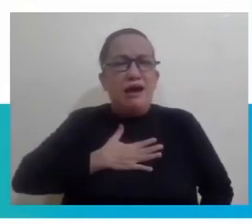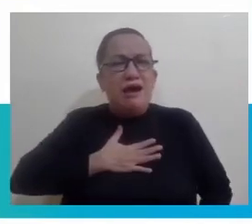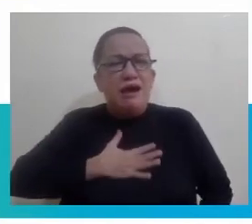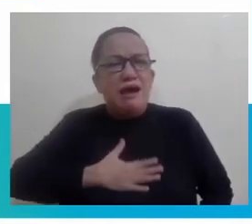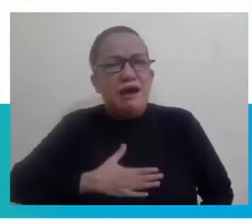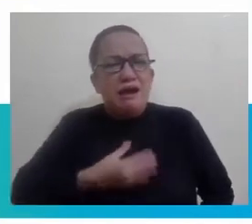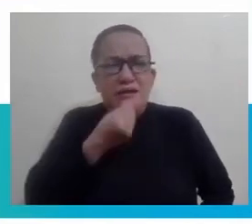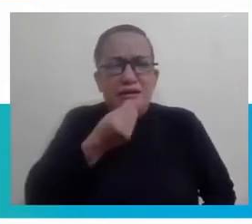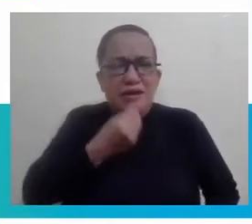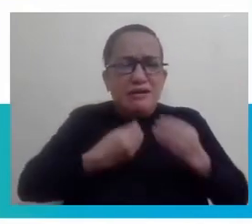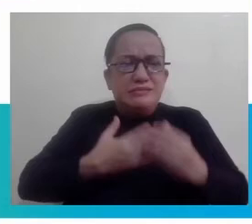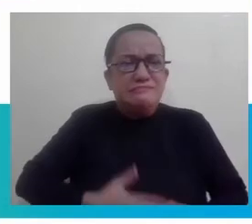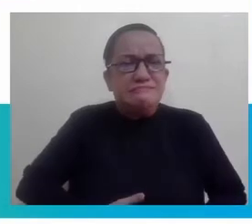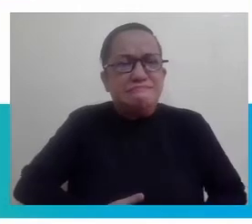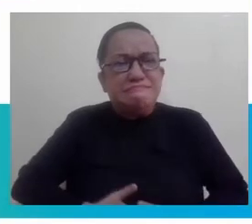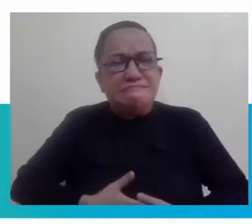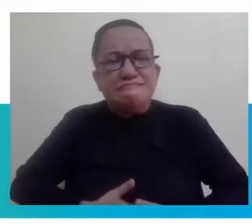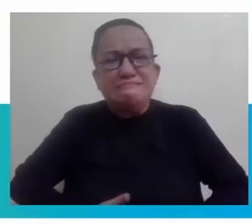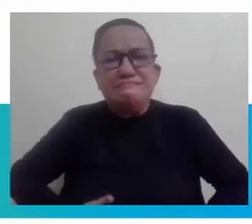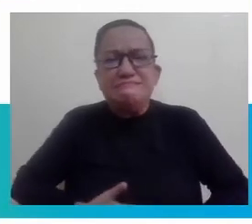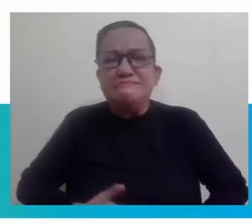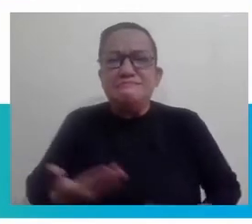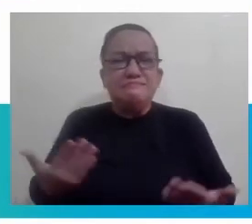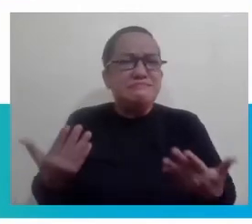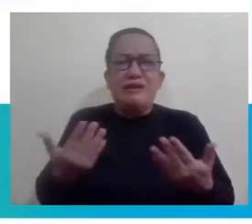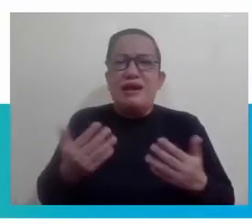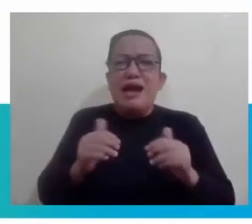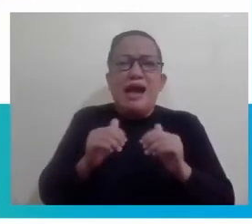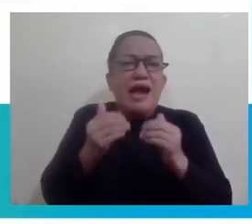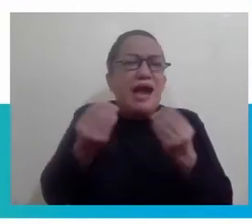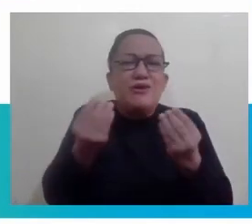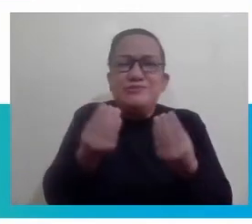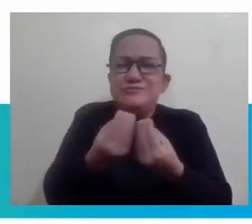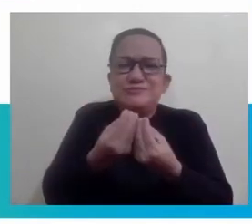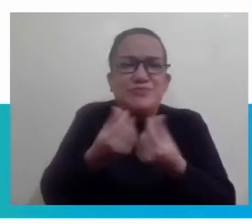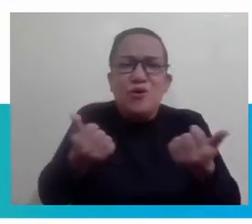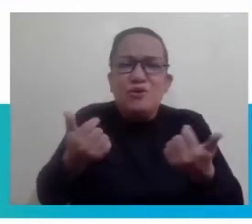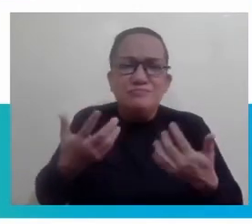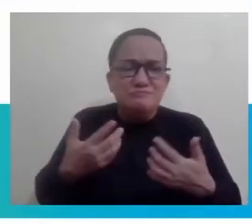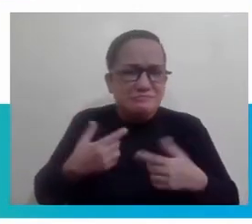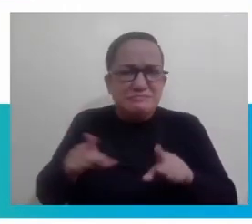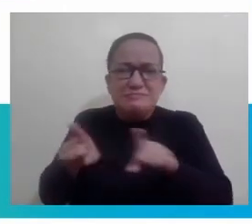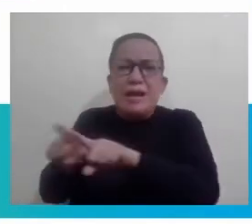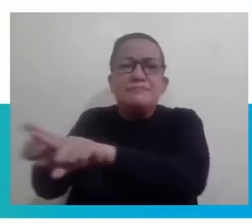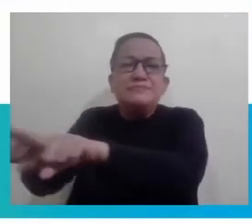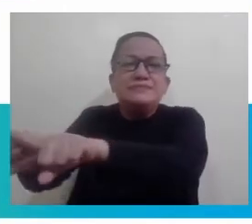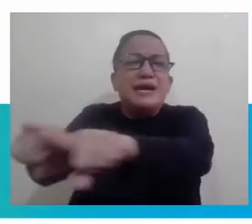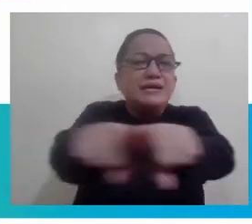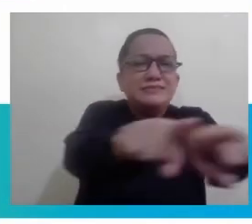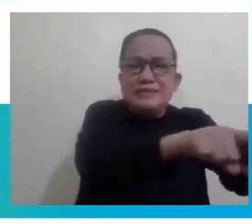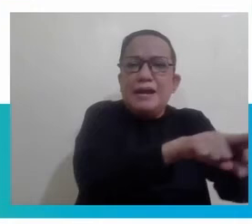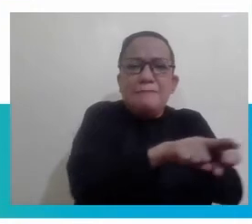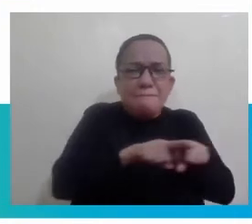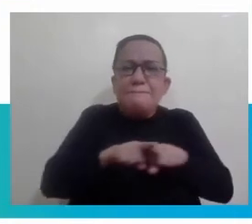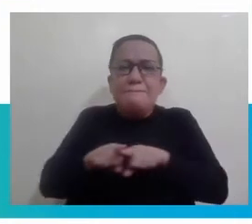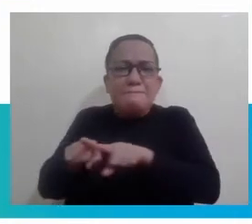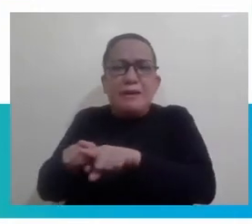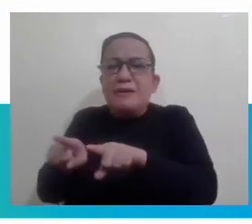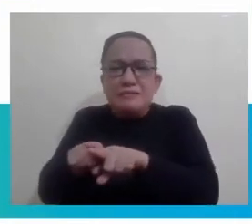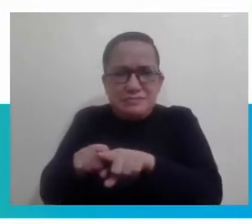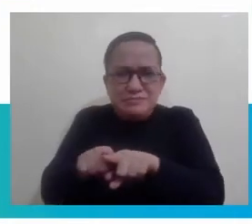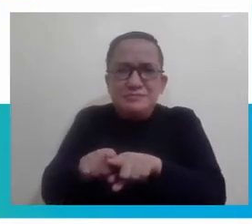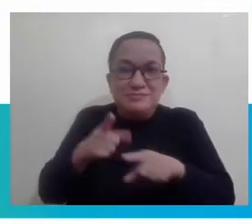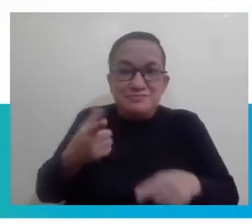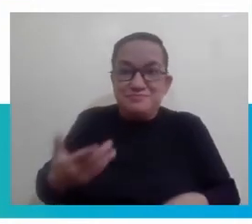this crisis, and we've had it with all crises, but we've always, until now, looked at